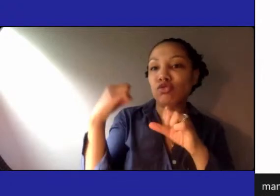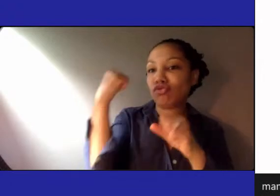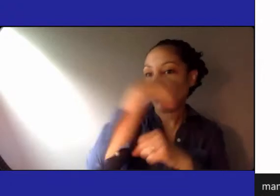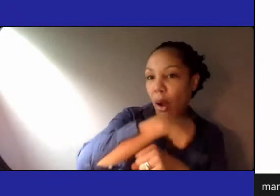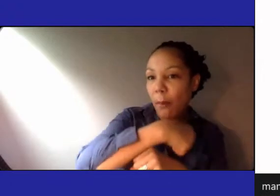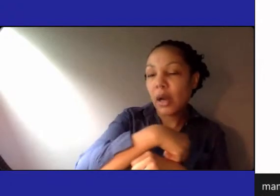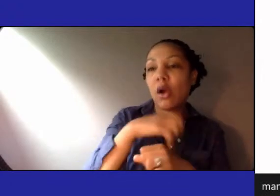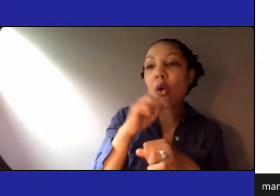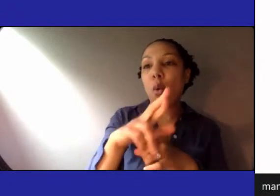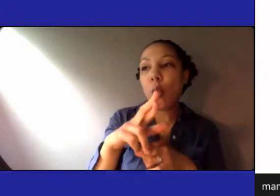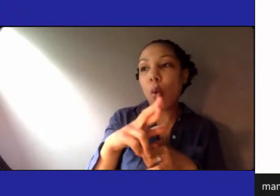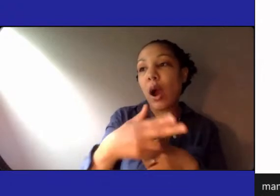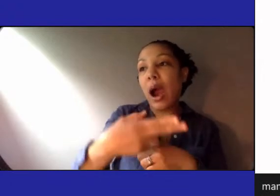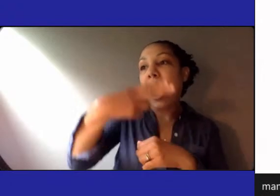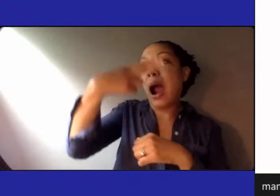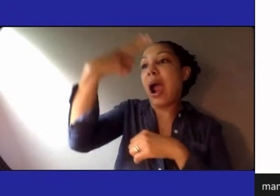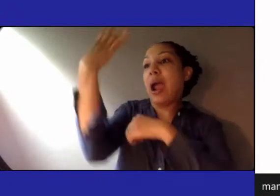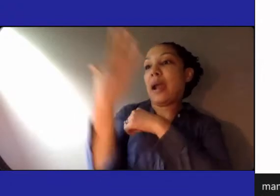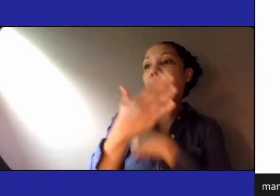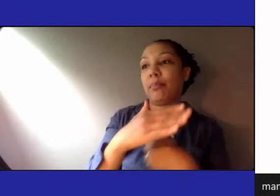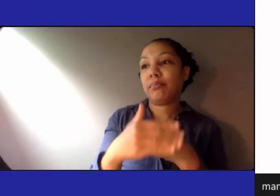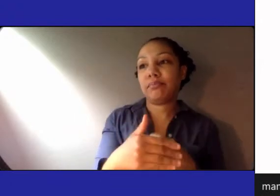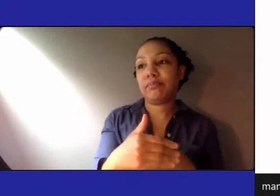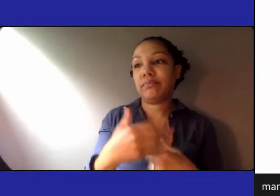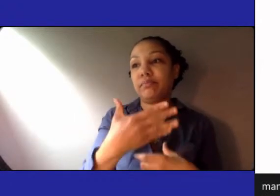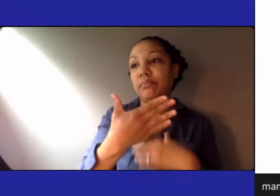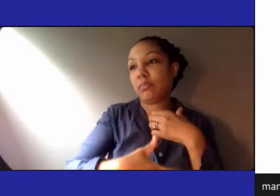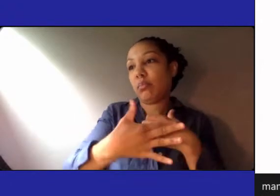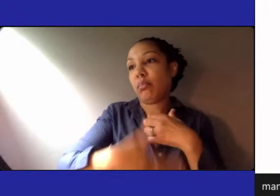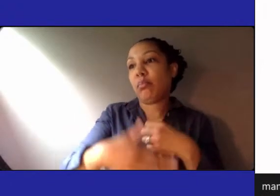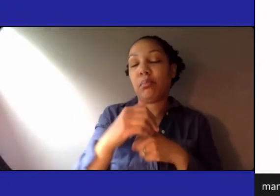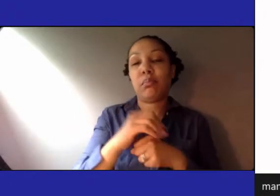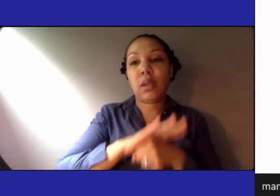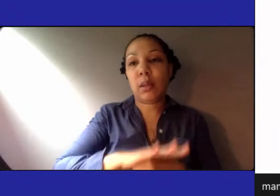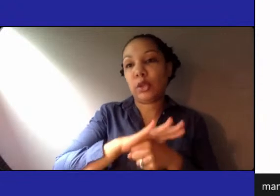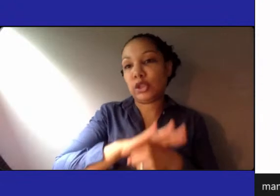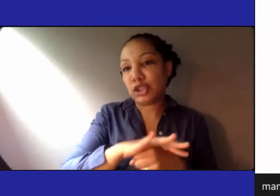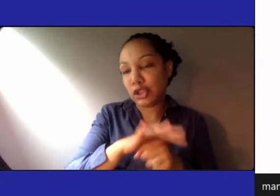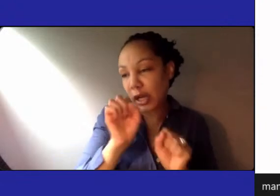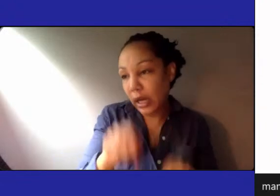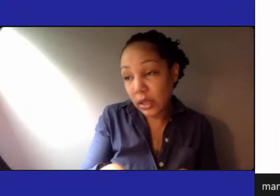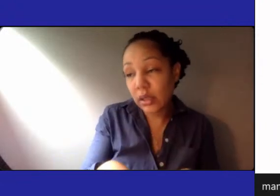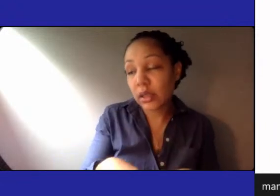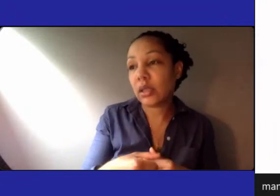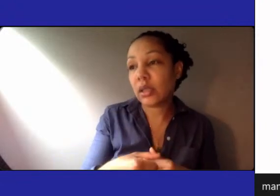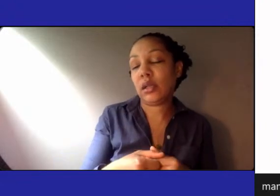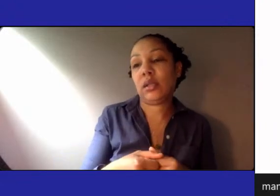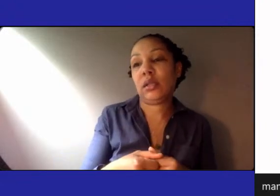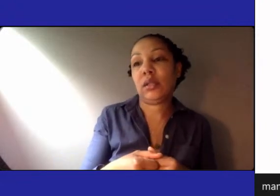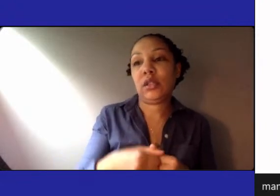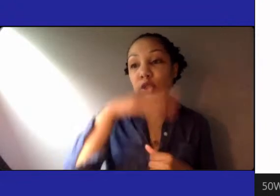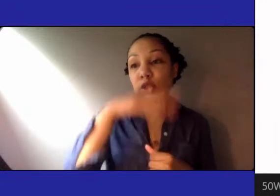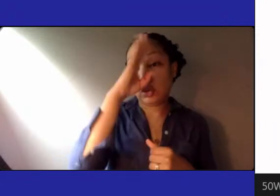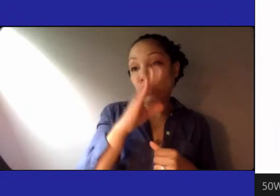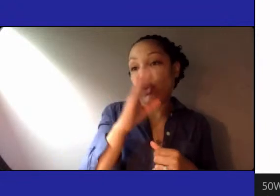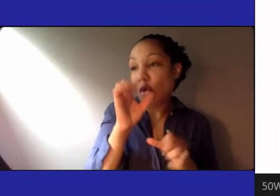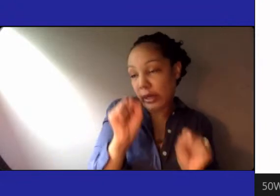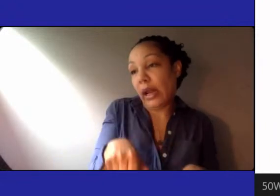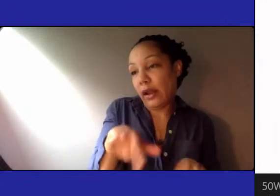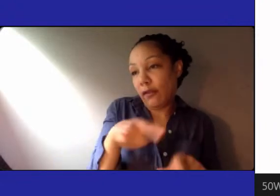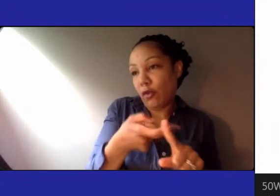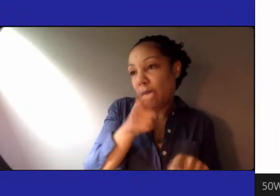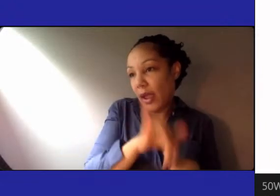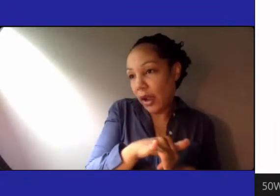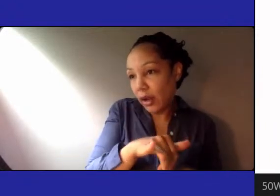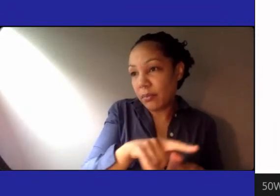blood pressures, and high blood pressures can be a cause of stroke, although that's the other kind of stroke.